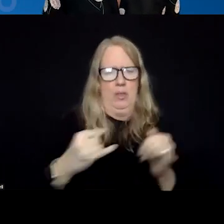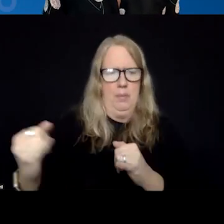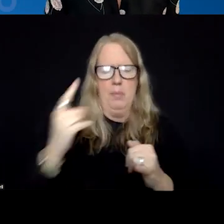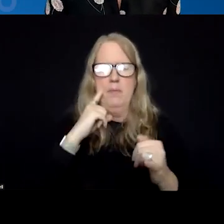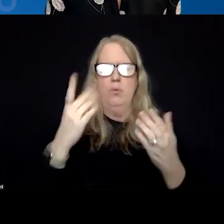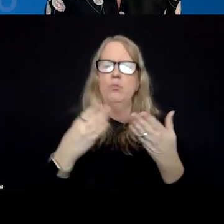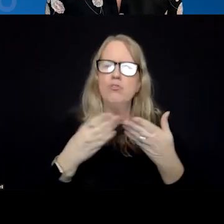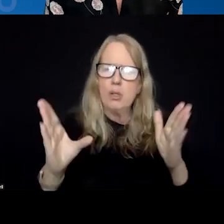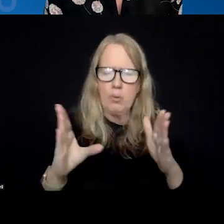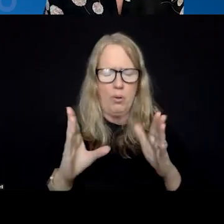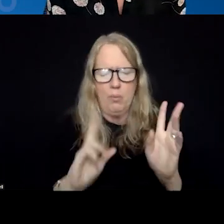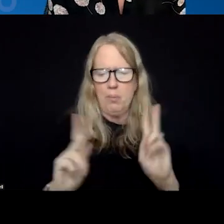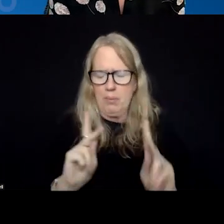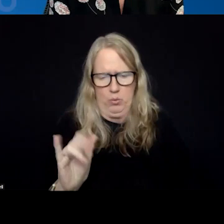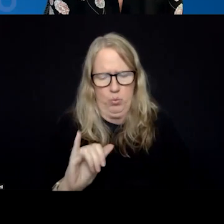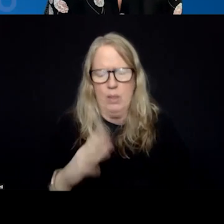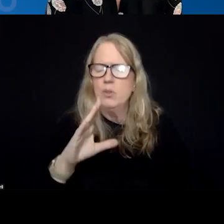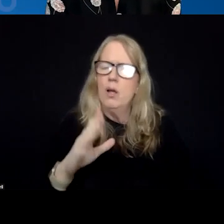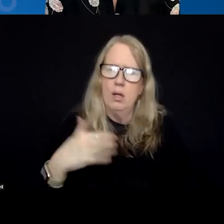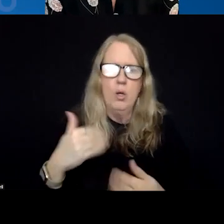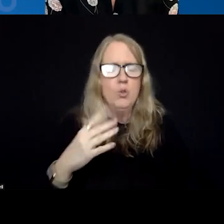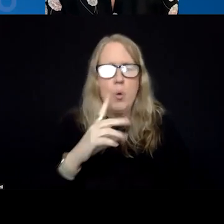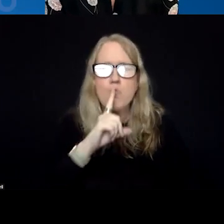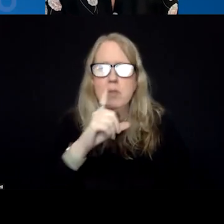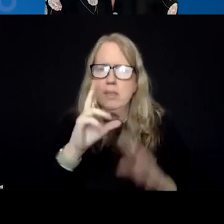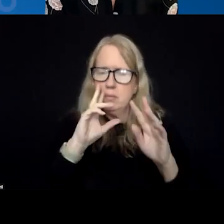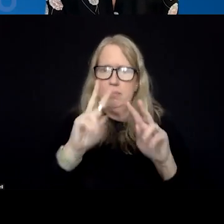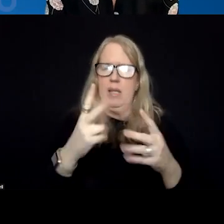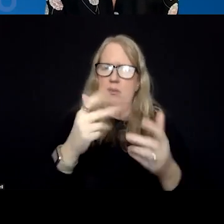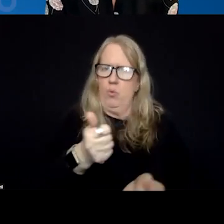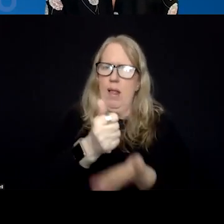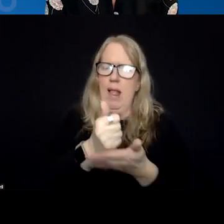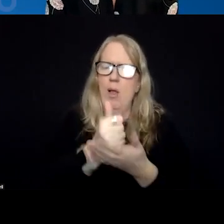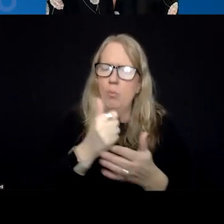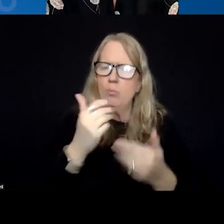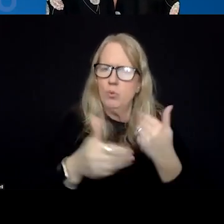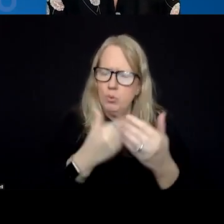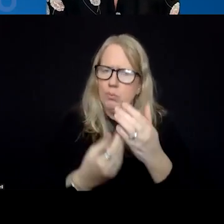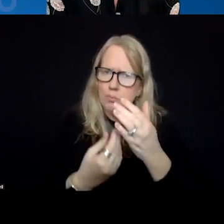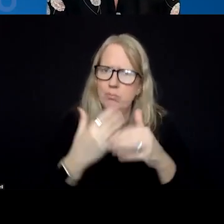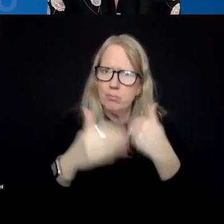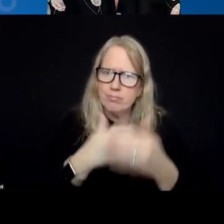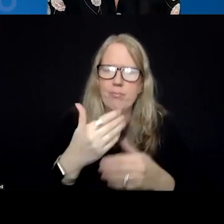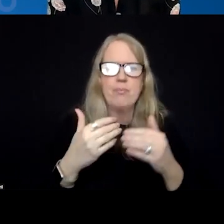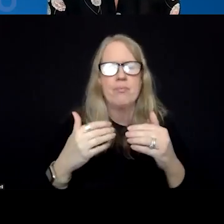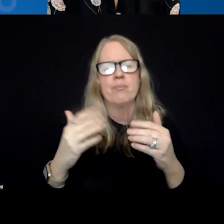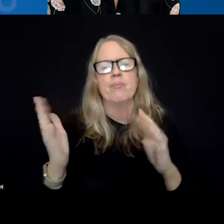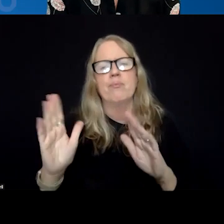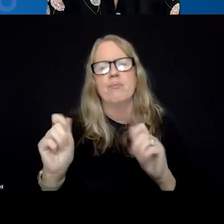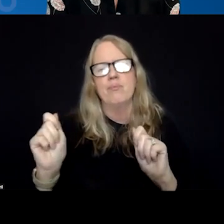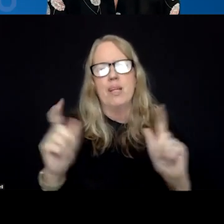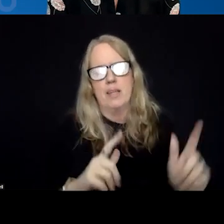as well. And so we've got an eye toward really helping to raise all boats with this effort. Next slide.